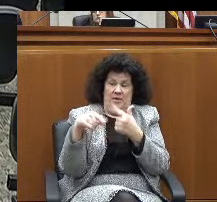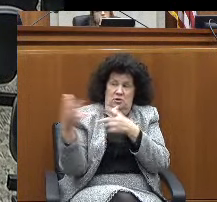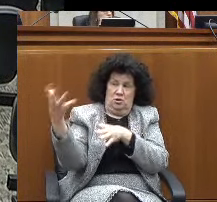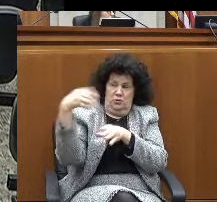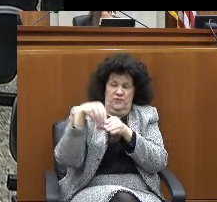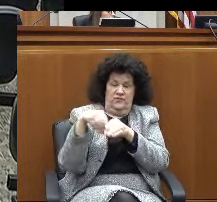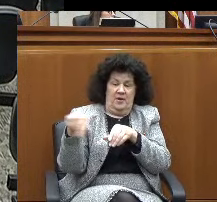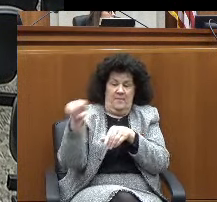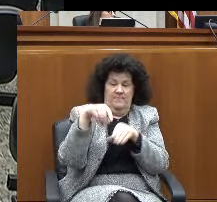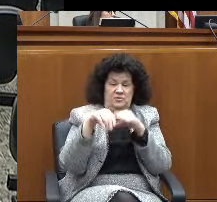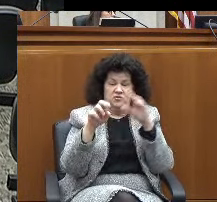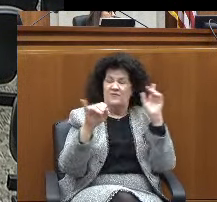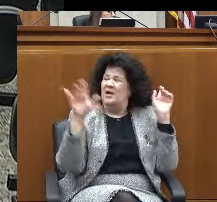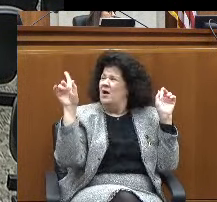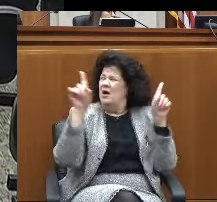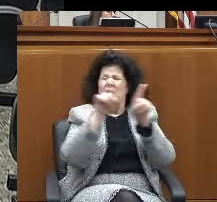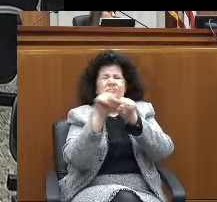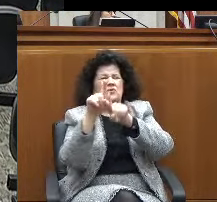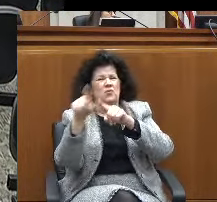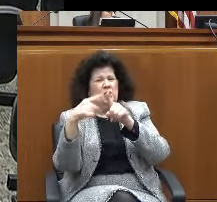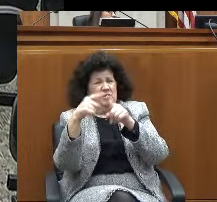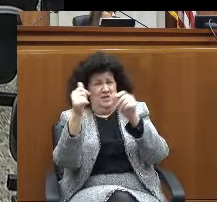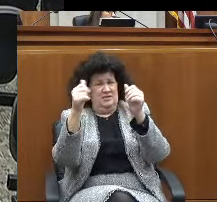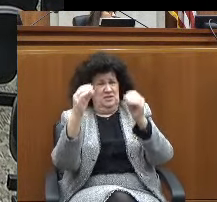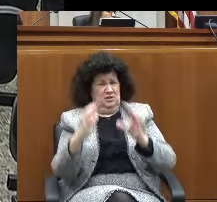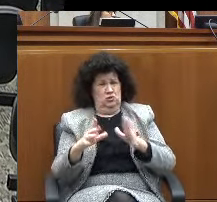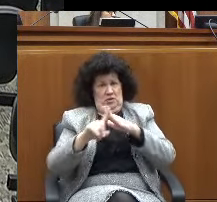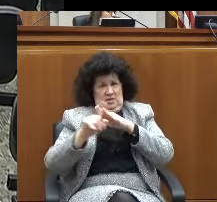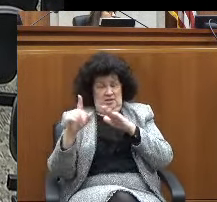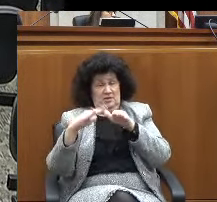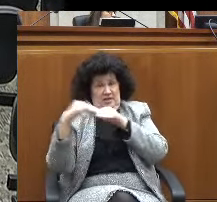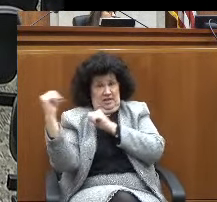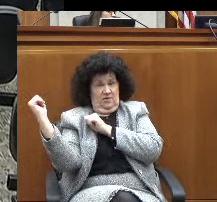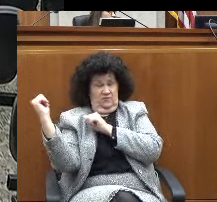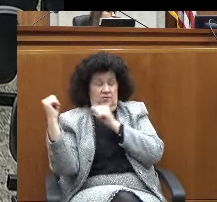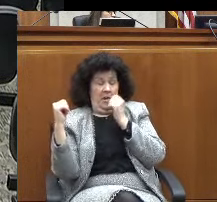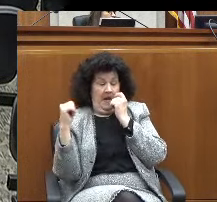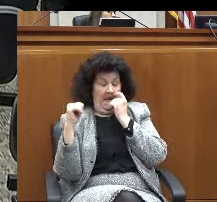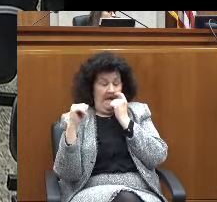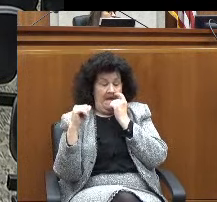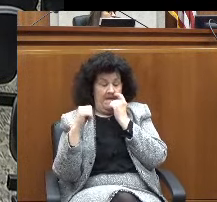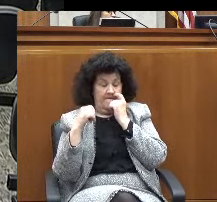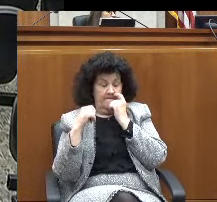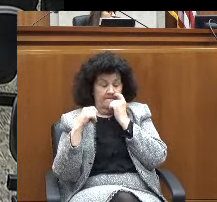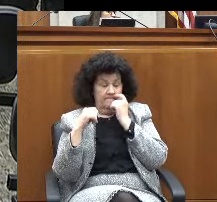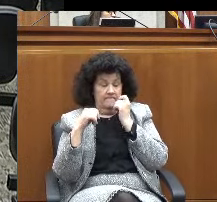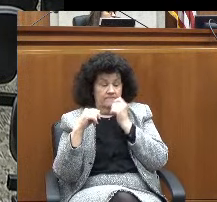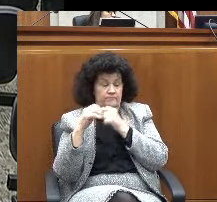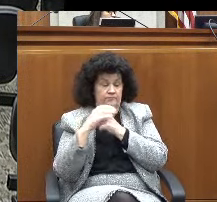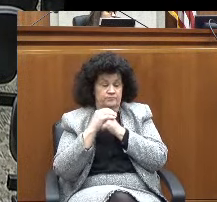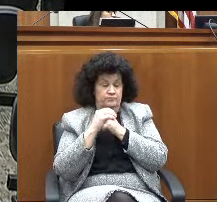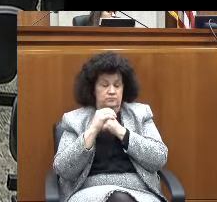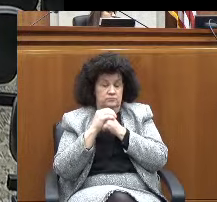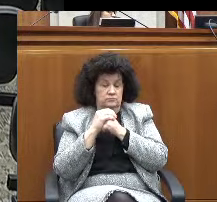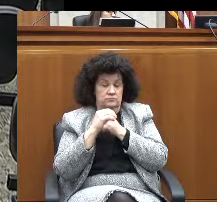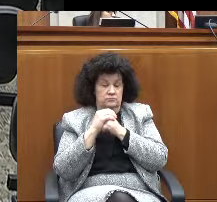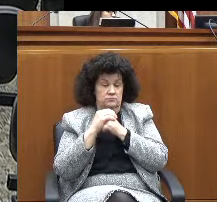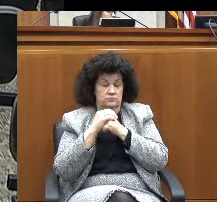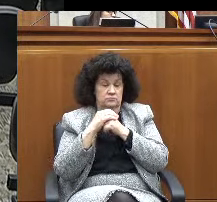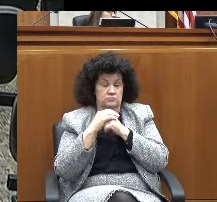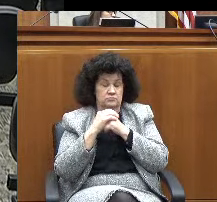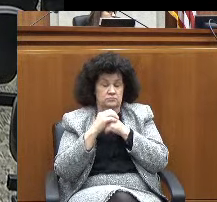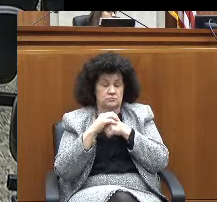I do have a question as well. When a teacher is exiting, I'll just speak from personal experience. I have not completed very many teacher